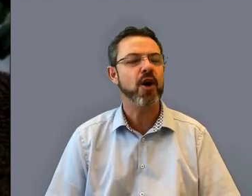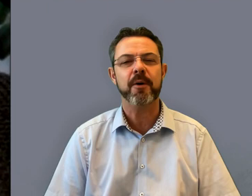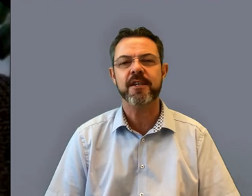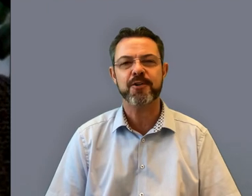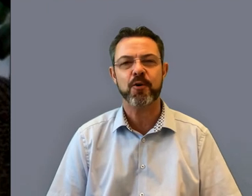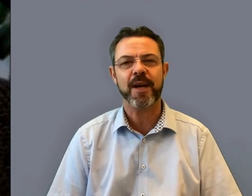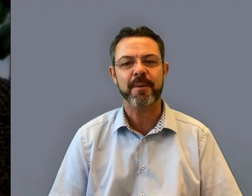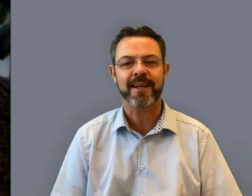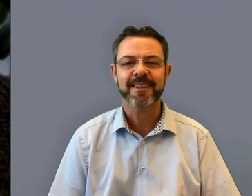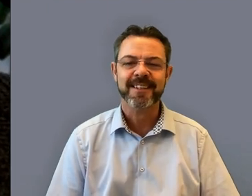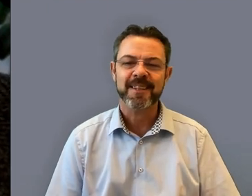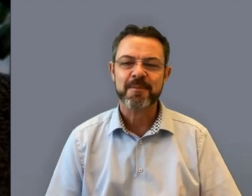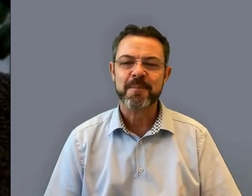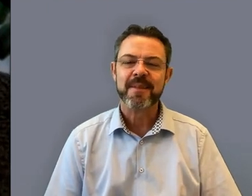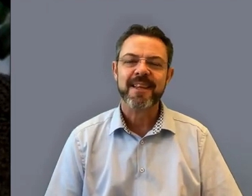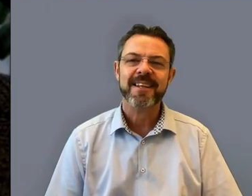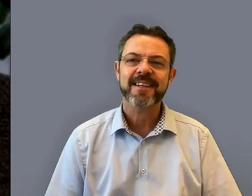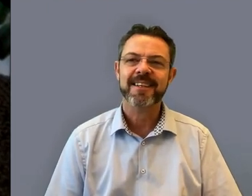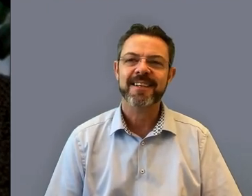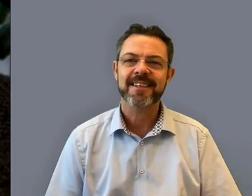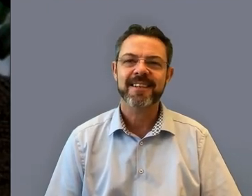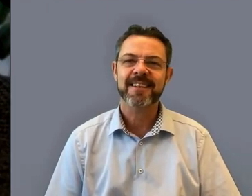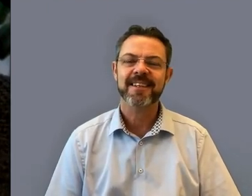that nobody saw coming.